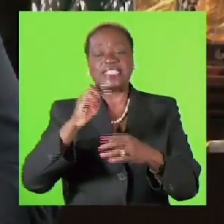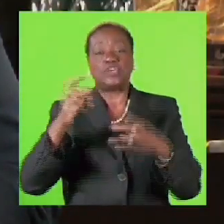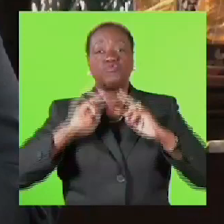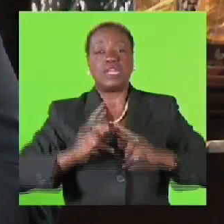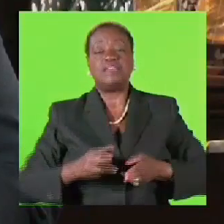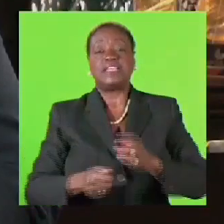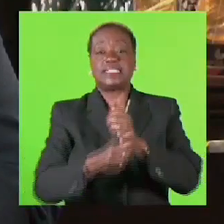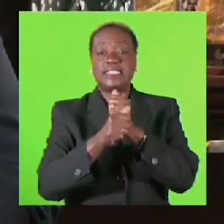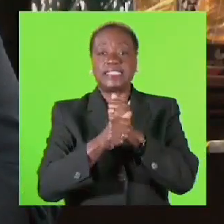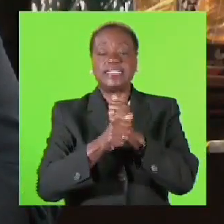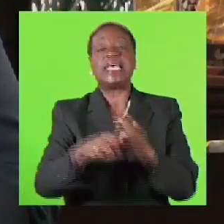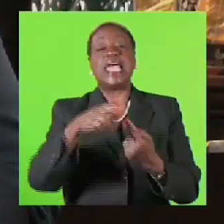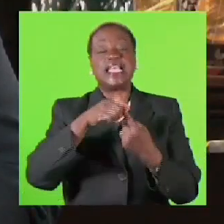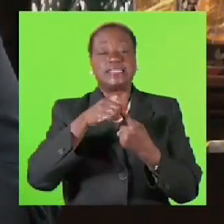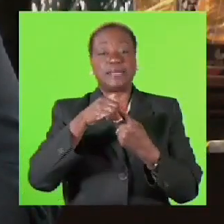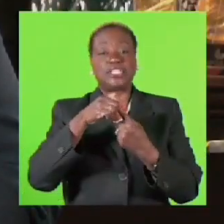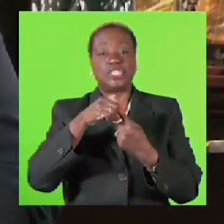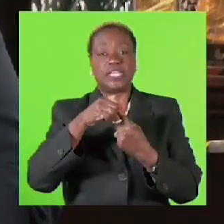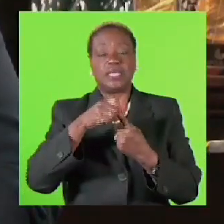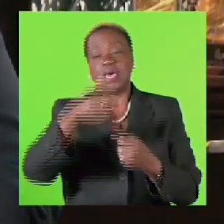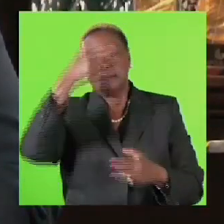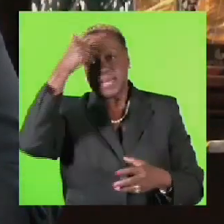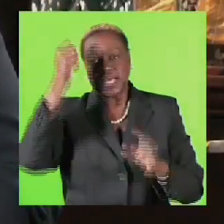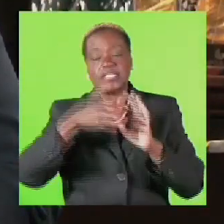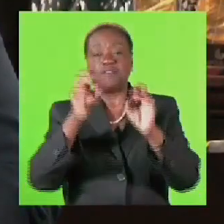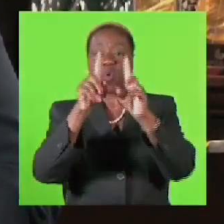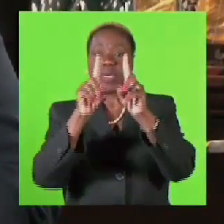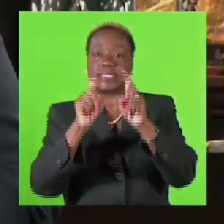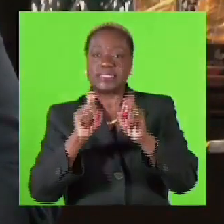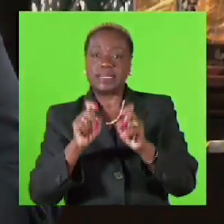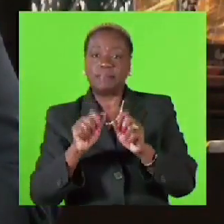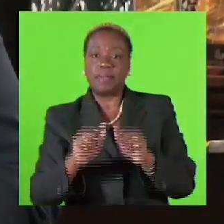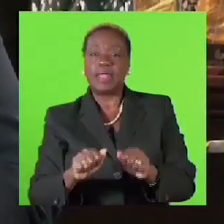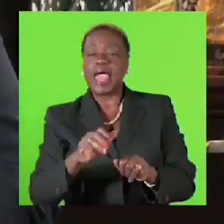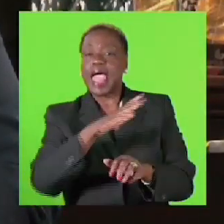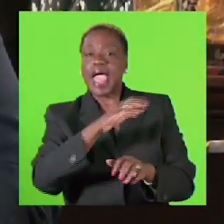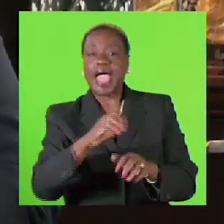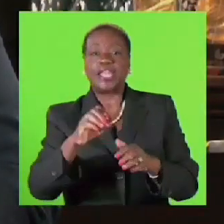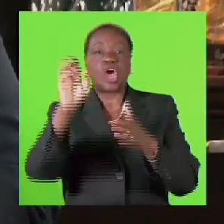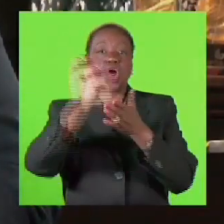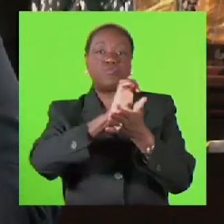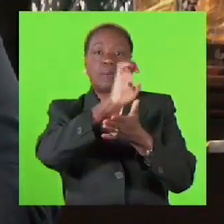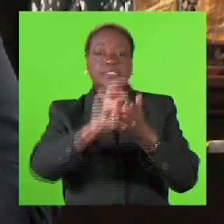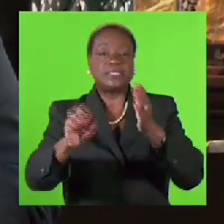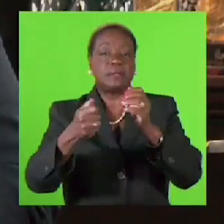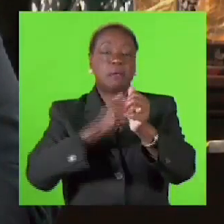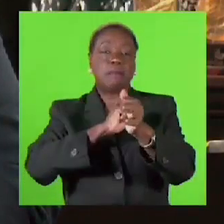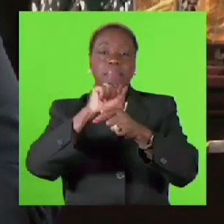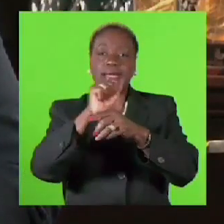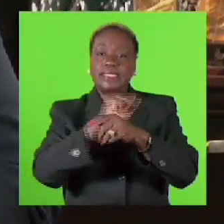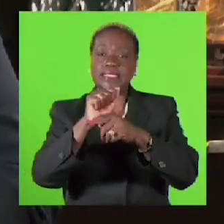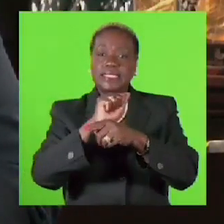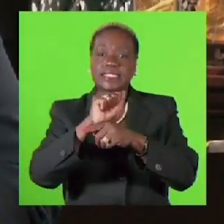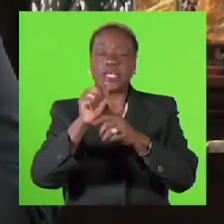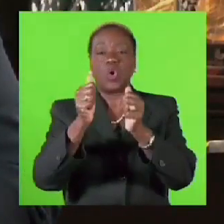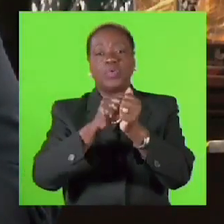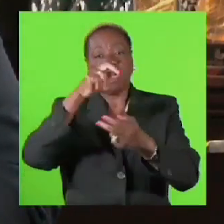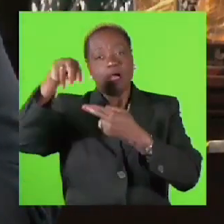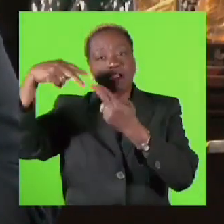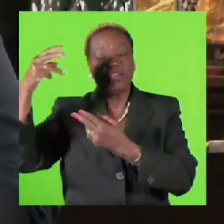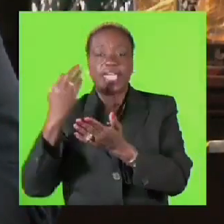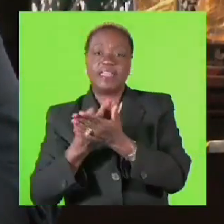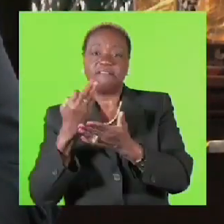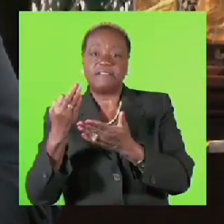relief assistance, especially because of questionable and corrupt practices with hurricane